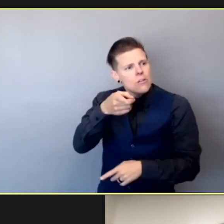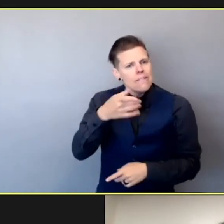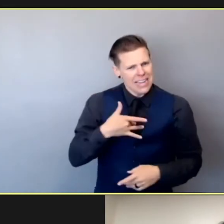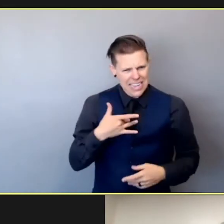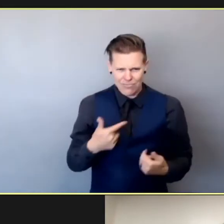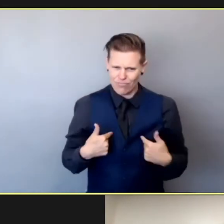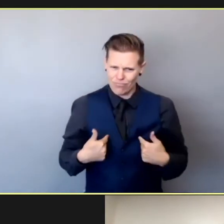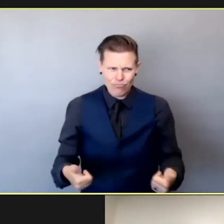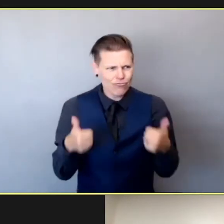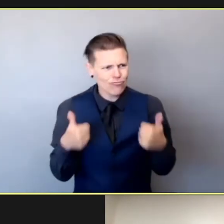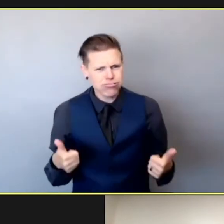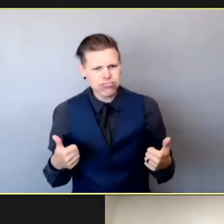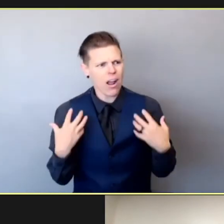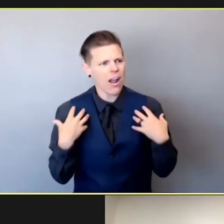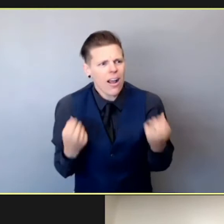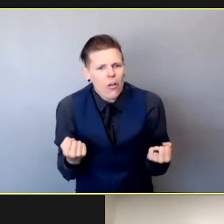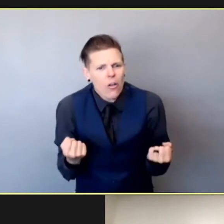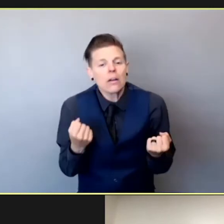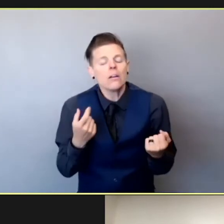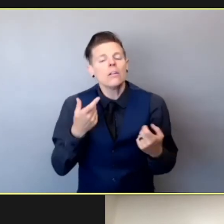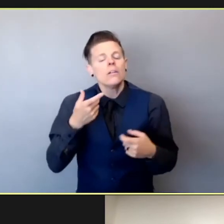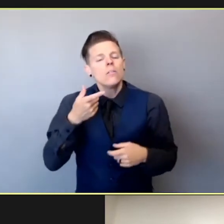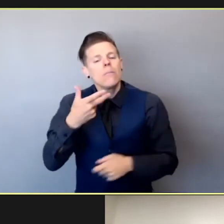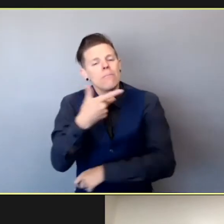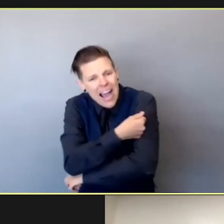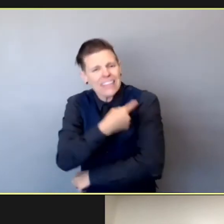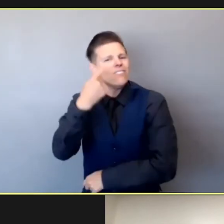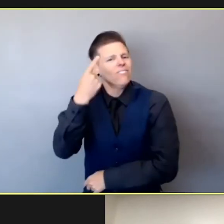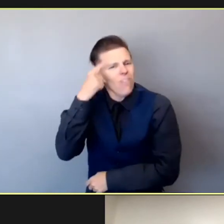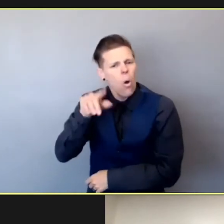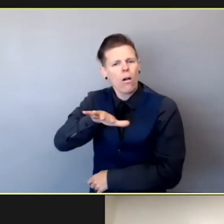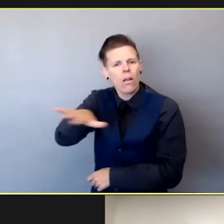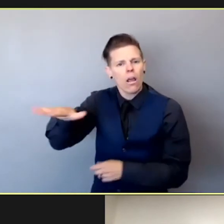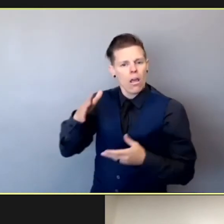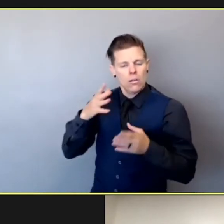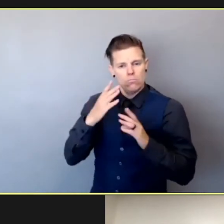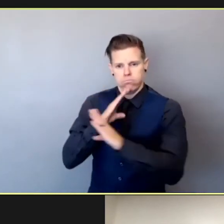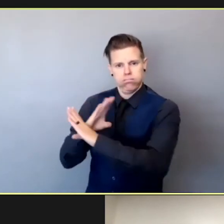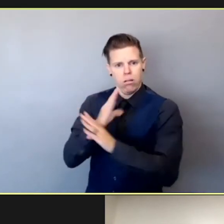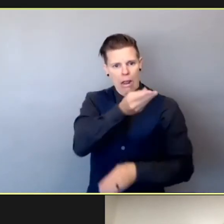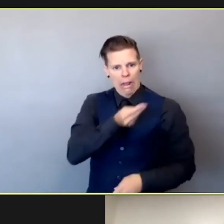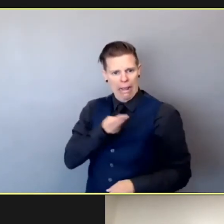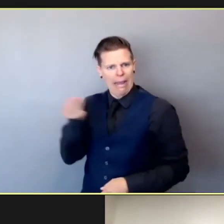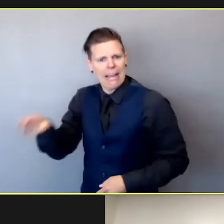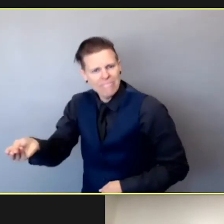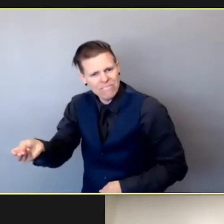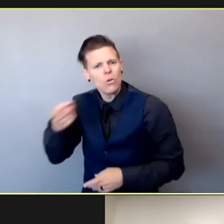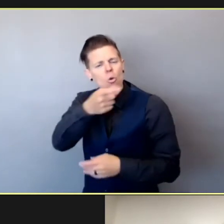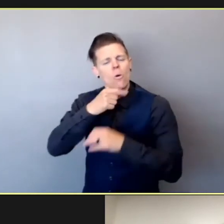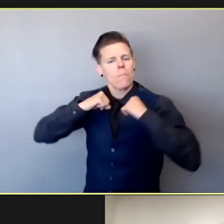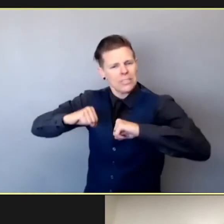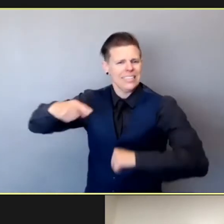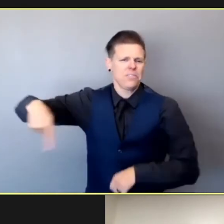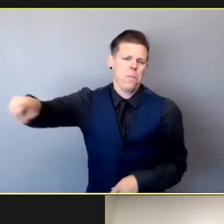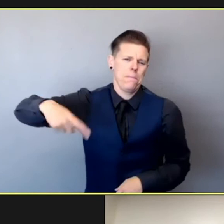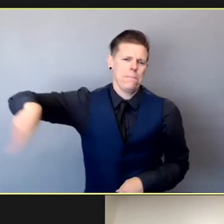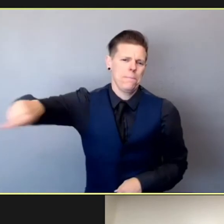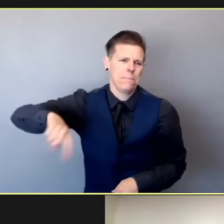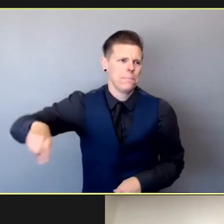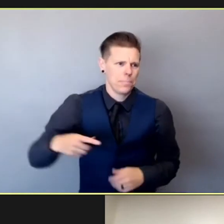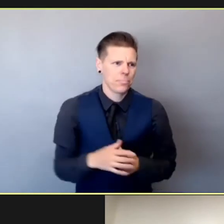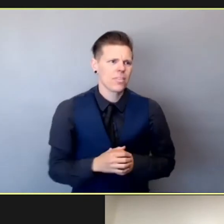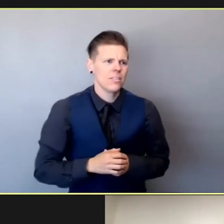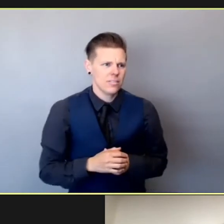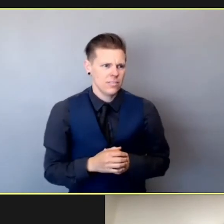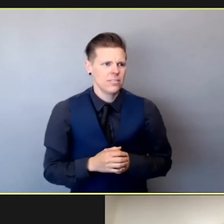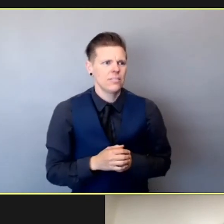for the community, do it for yourself, because even if you are healthy and you get COVID, there's also long COVID that even if you